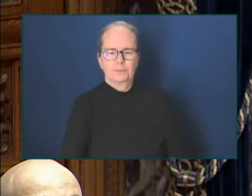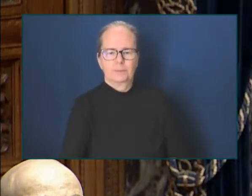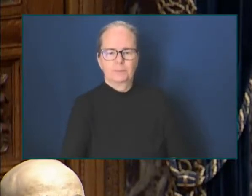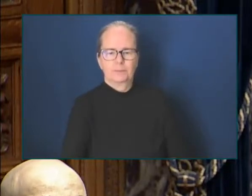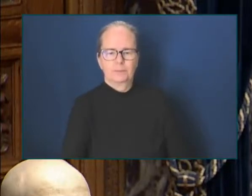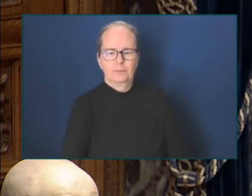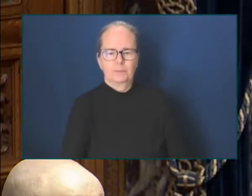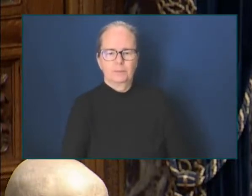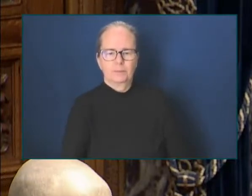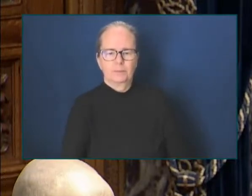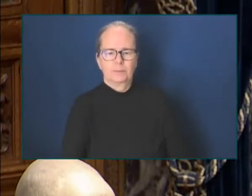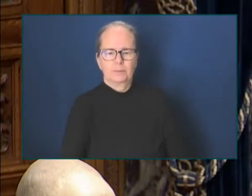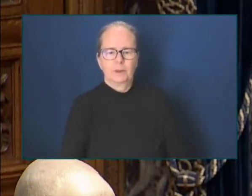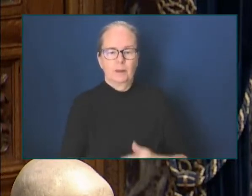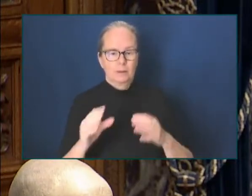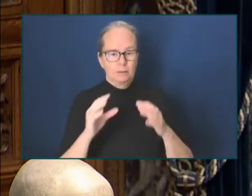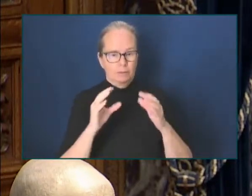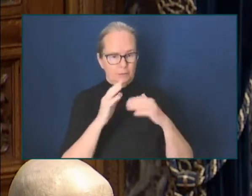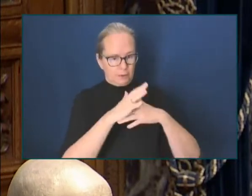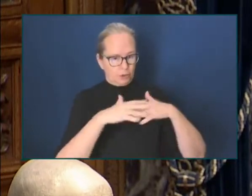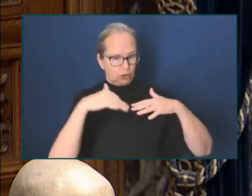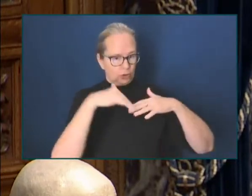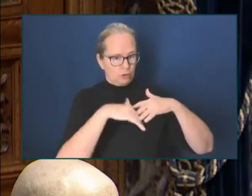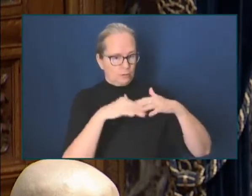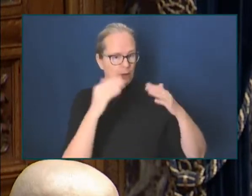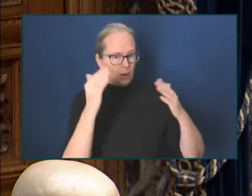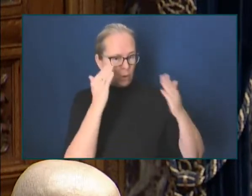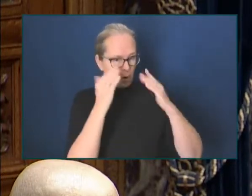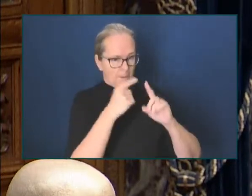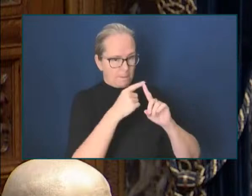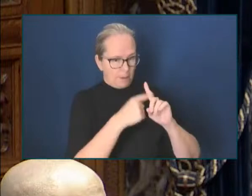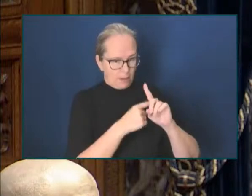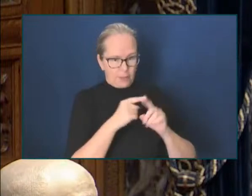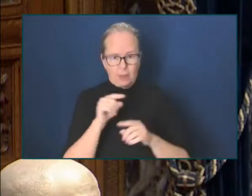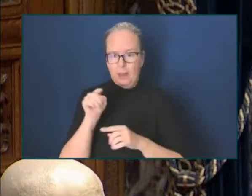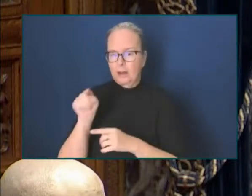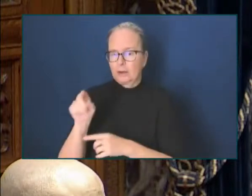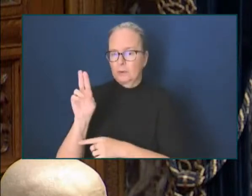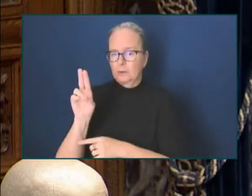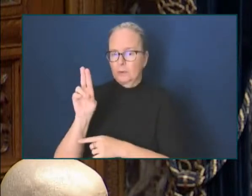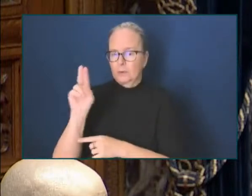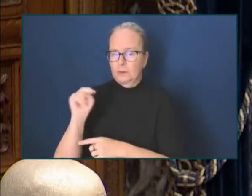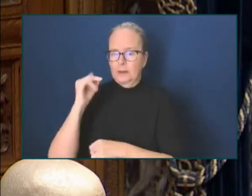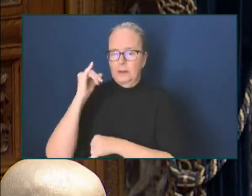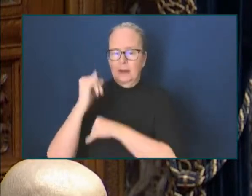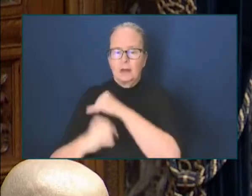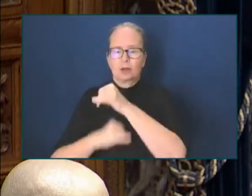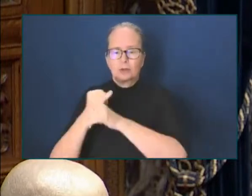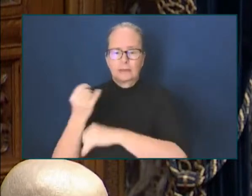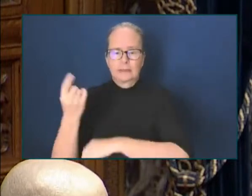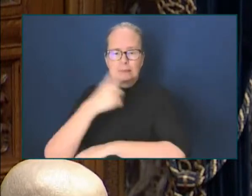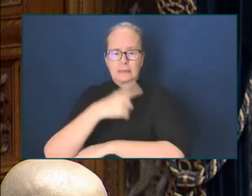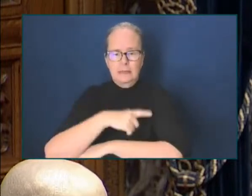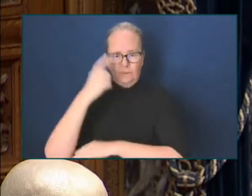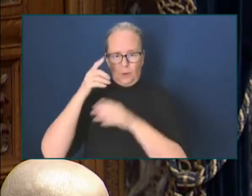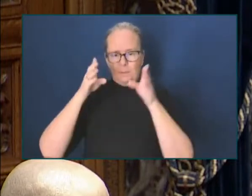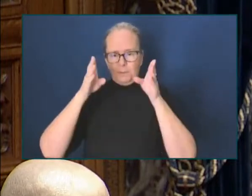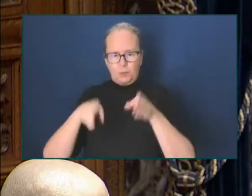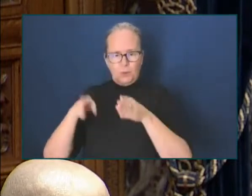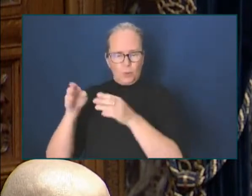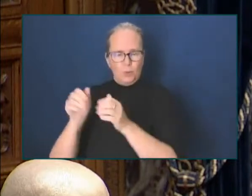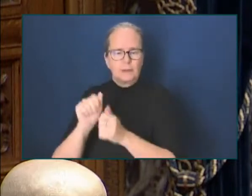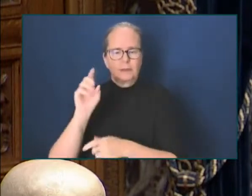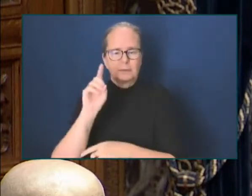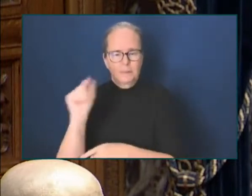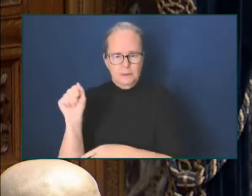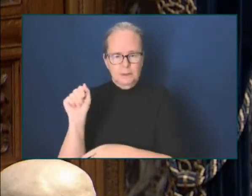United Nations International Day of Persons with Disabilities. November is the 8th anniversary of the Indigenous Disability Awareness Month here in